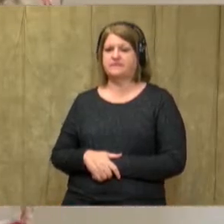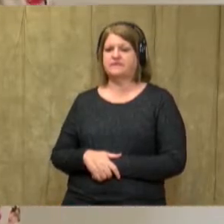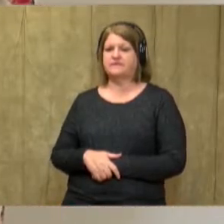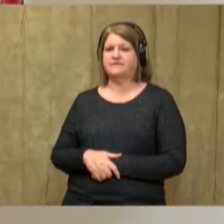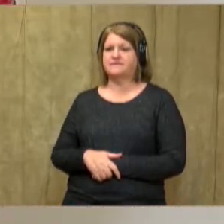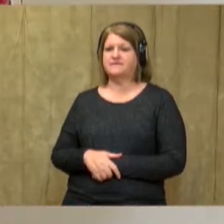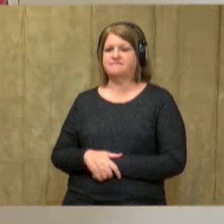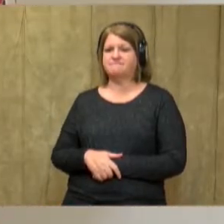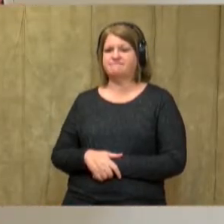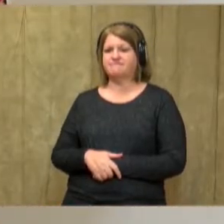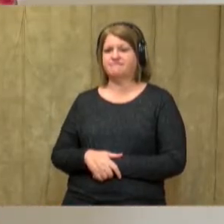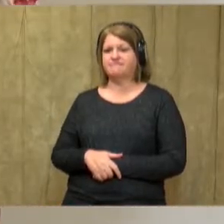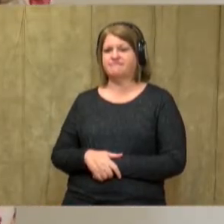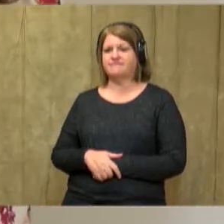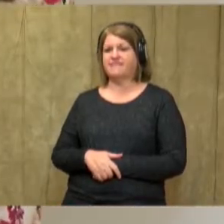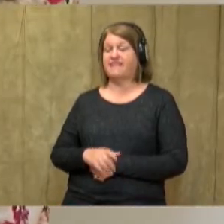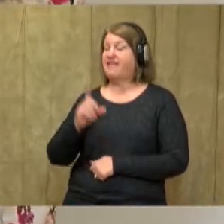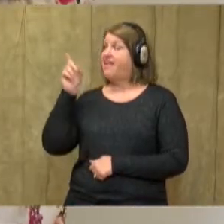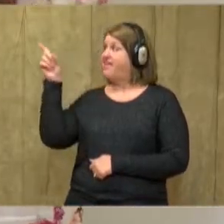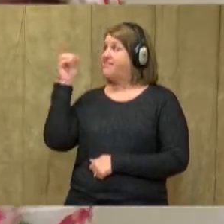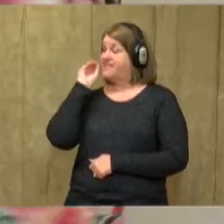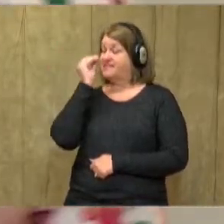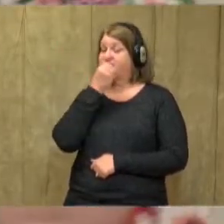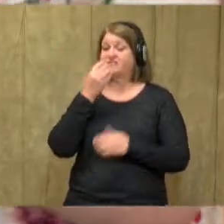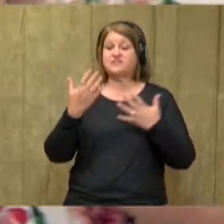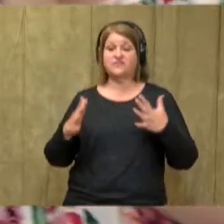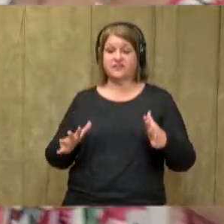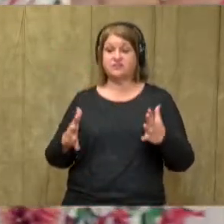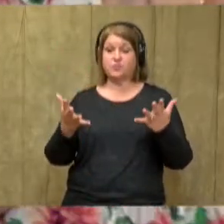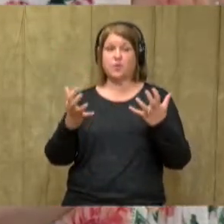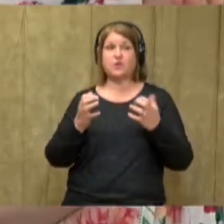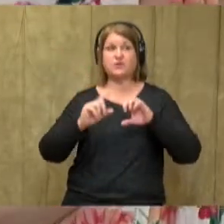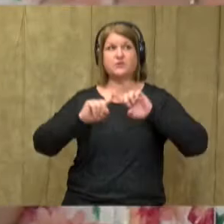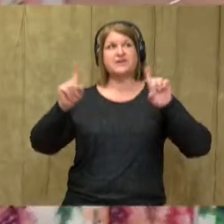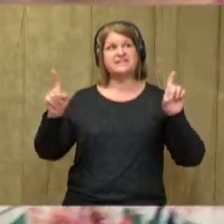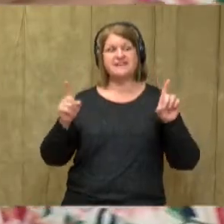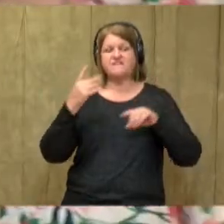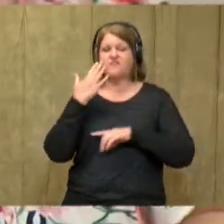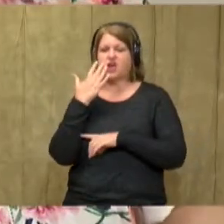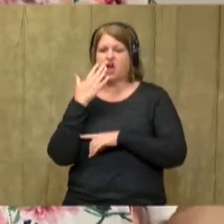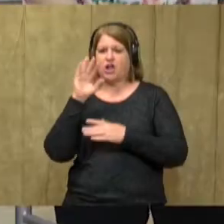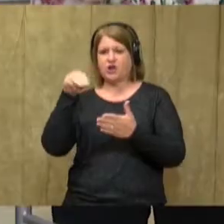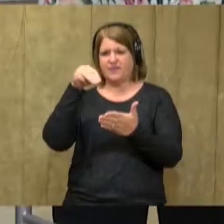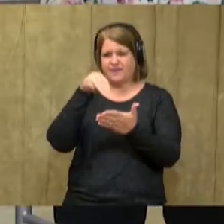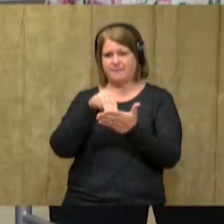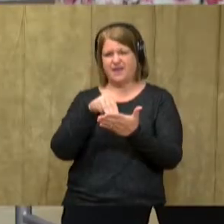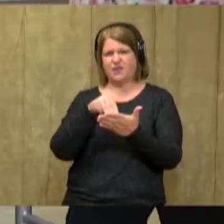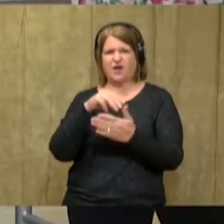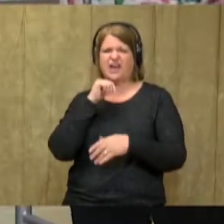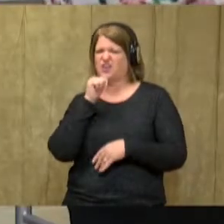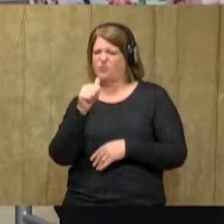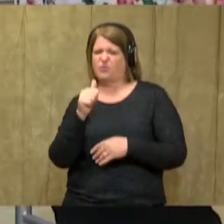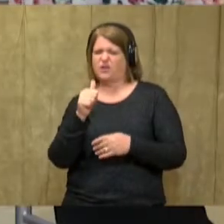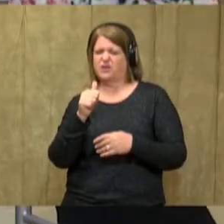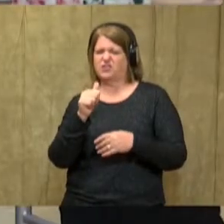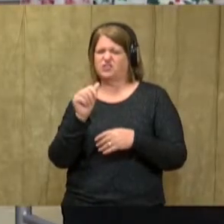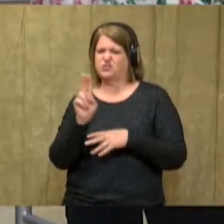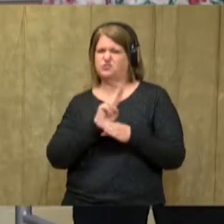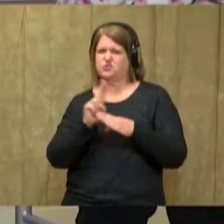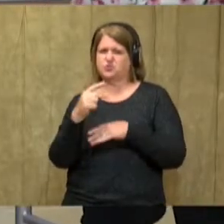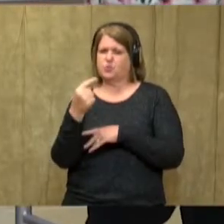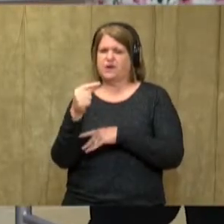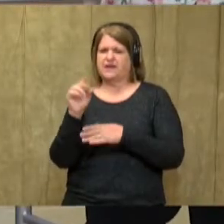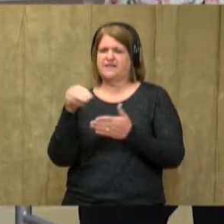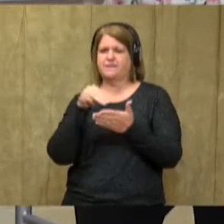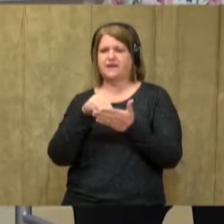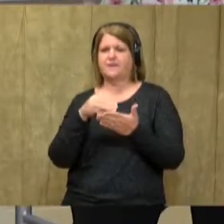All right, great. So this flower's done, but we want to do a different color in the middle. I don't want to do green in the middle, so